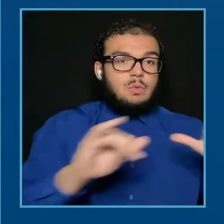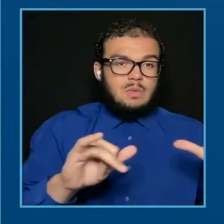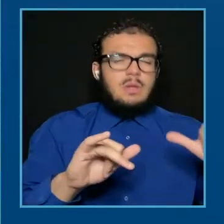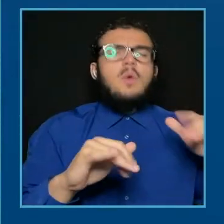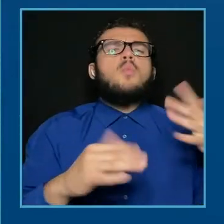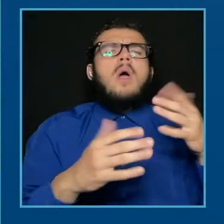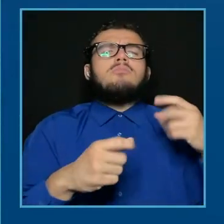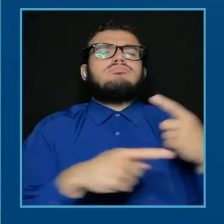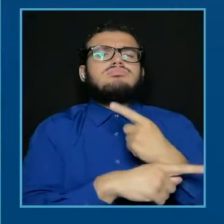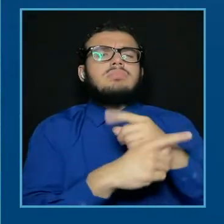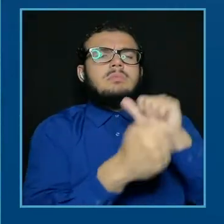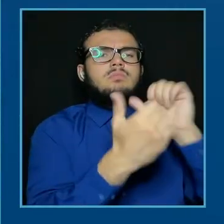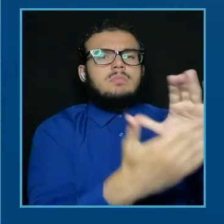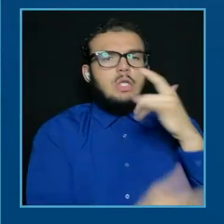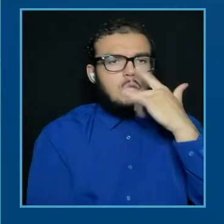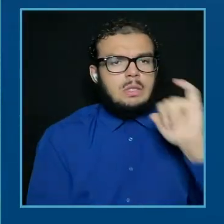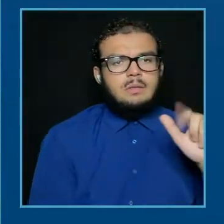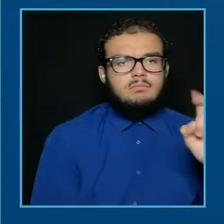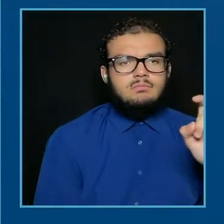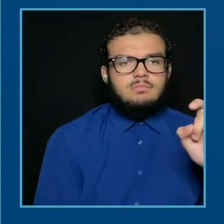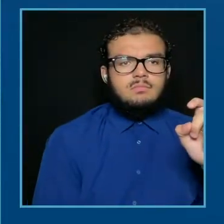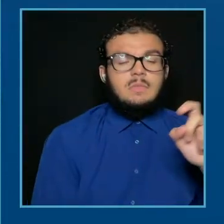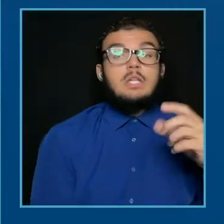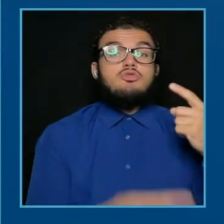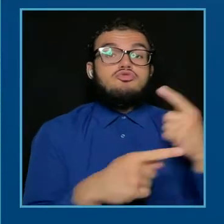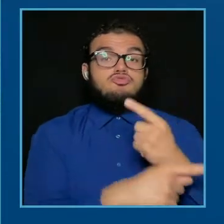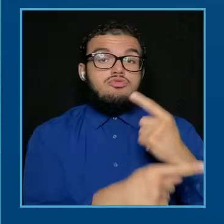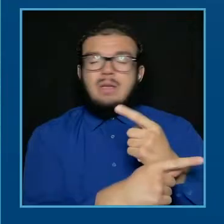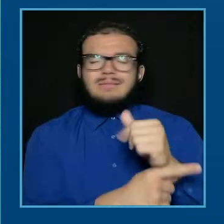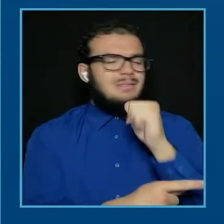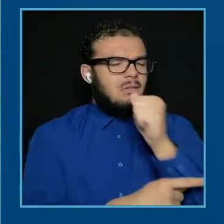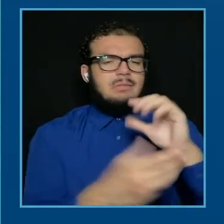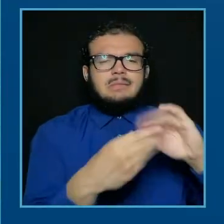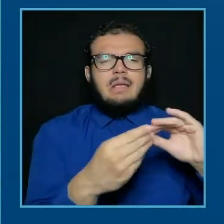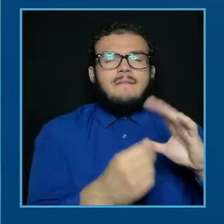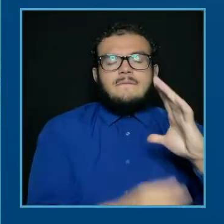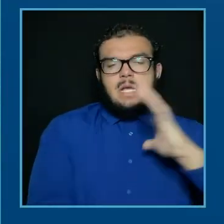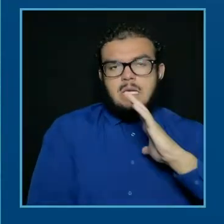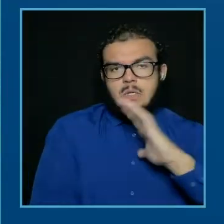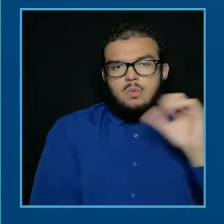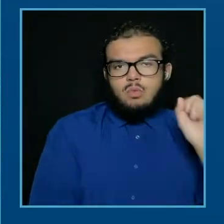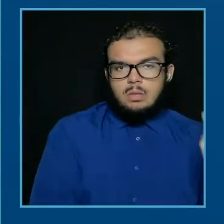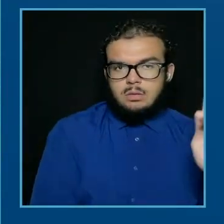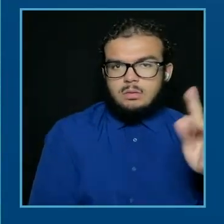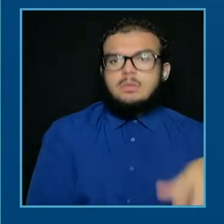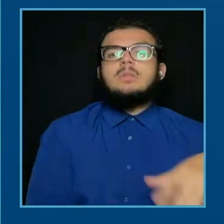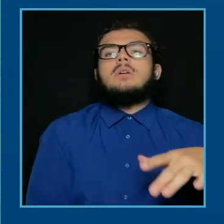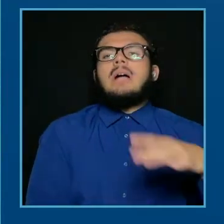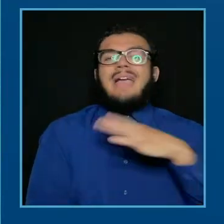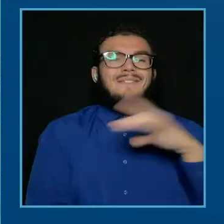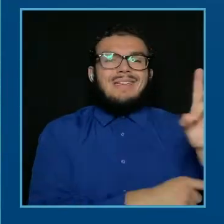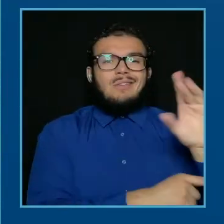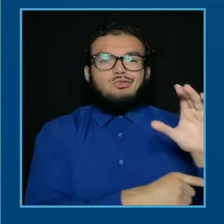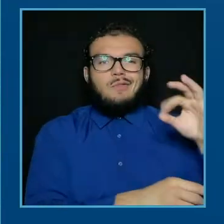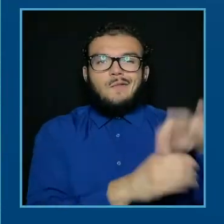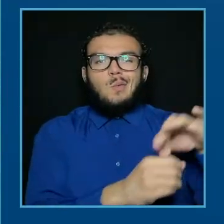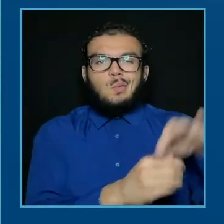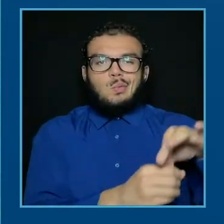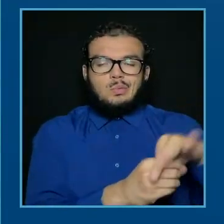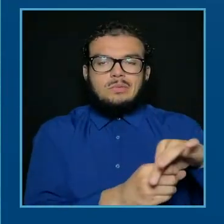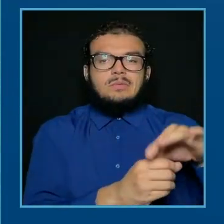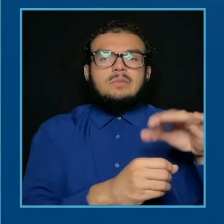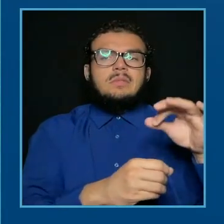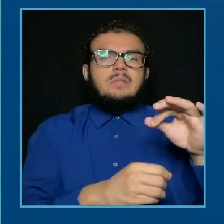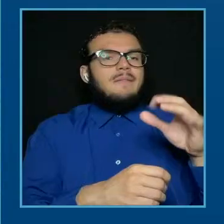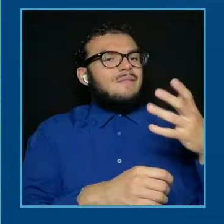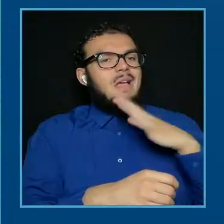correct procedure? The correct procedure is not to say, okay, there are going to be 800 votes out of here,